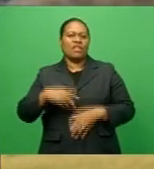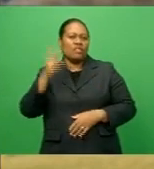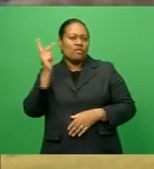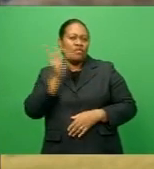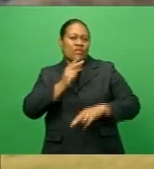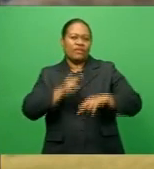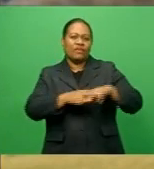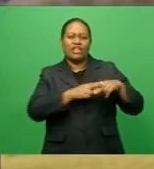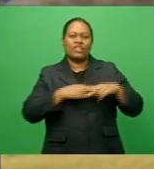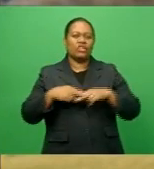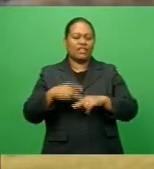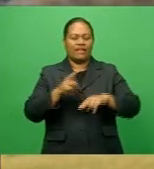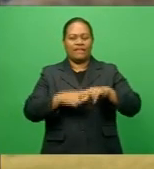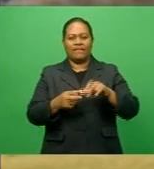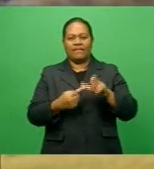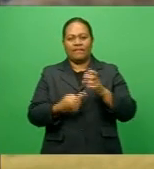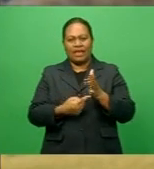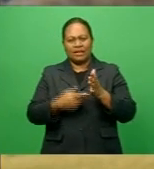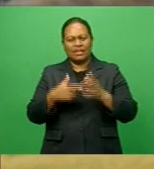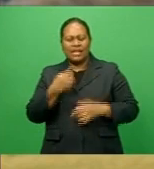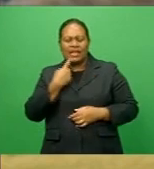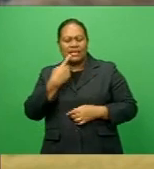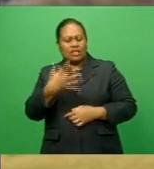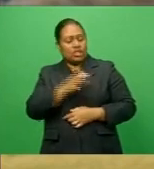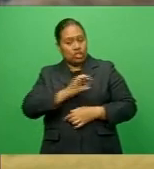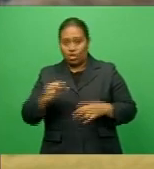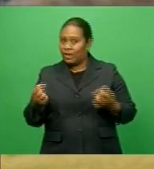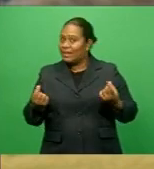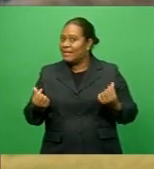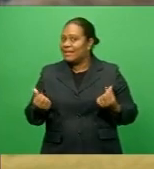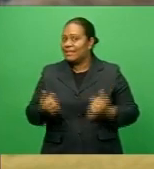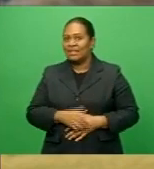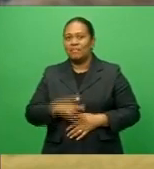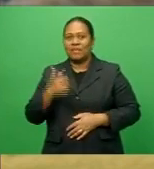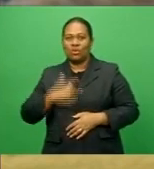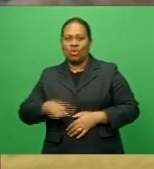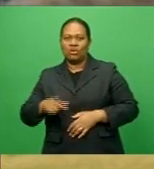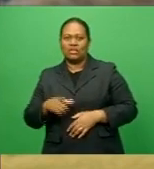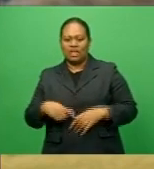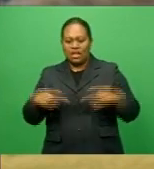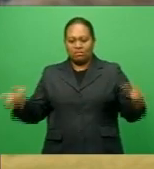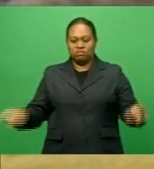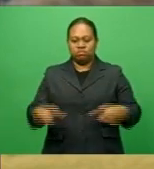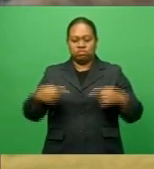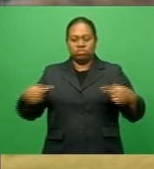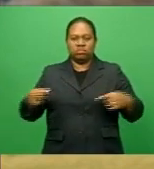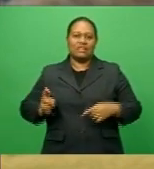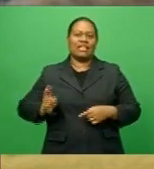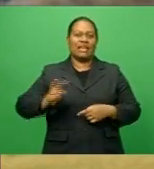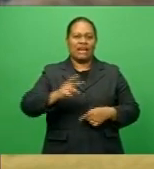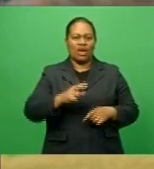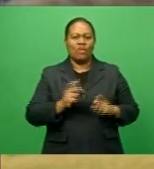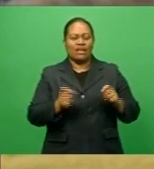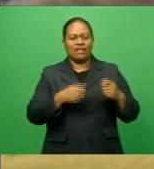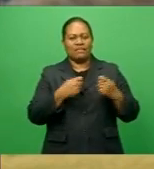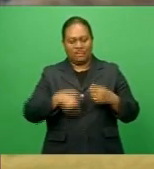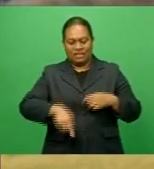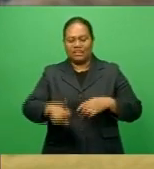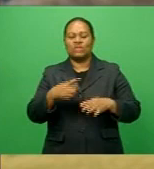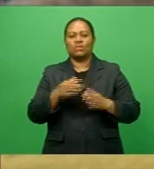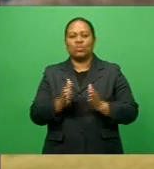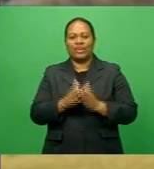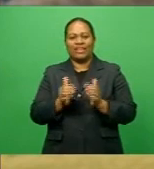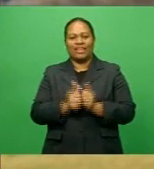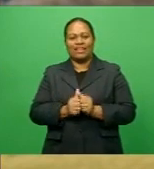note, the team accepts it won't be easy taking on reigning BOG champion Rewa in their first pool match this weekend.